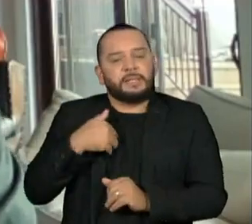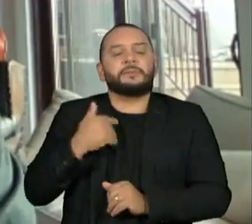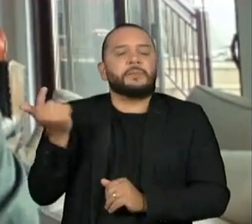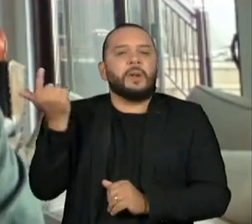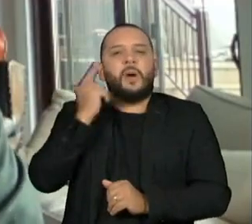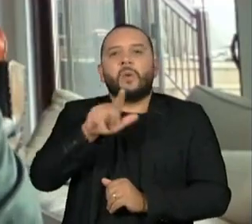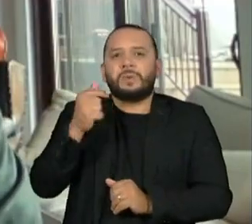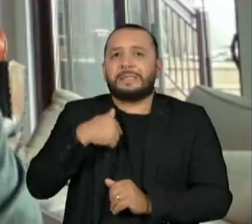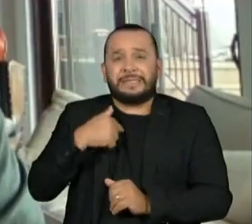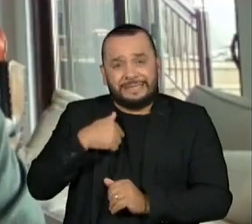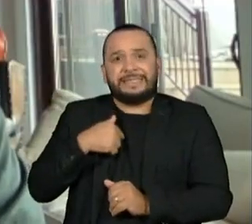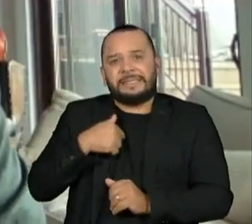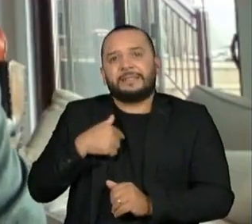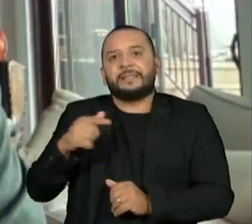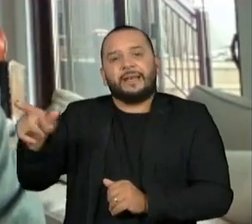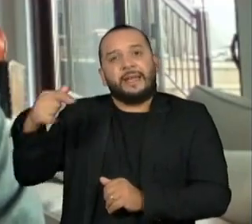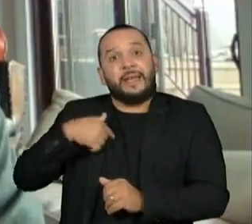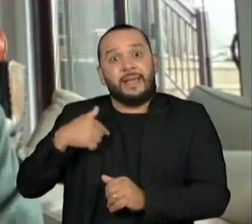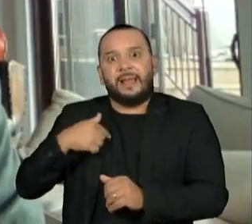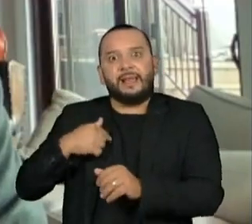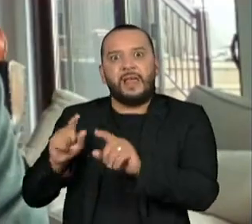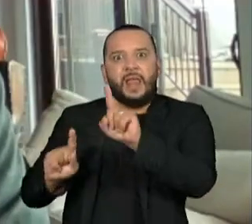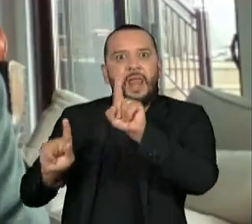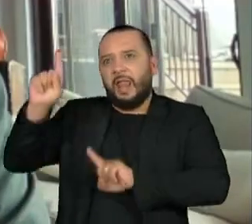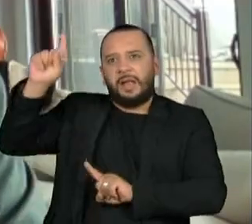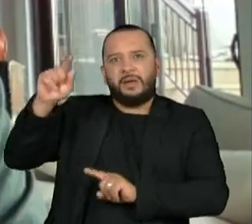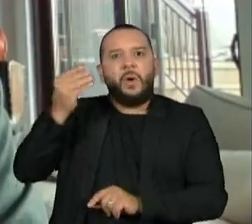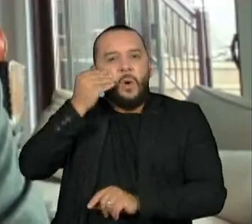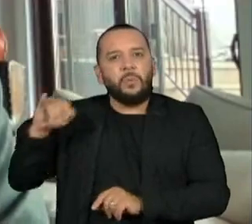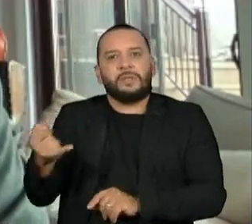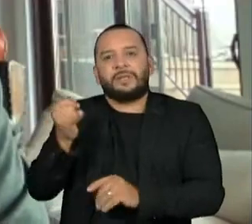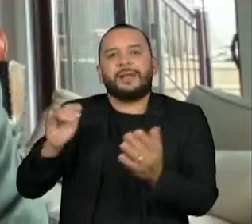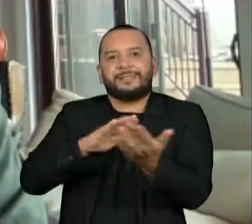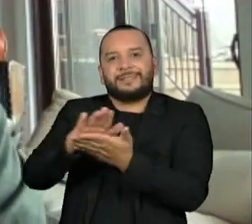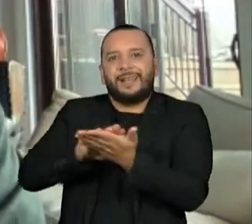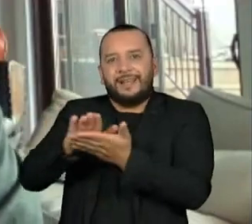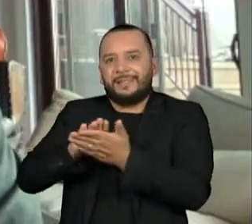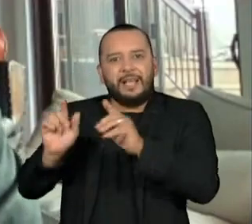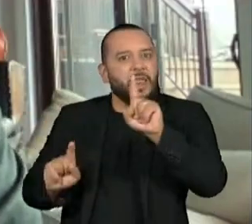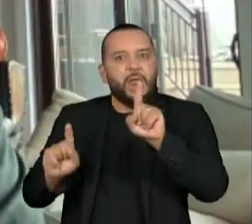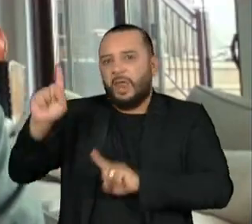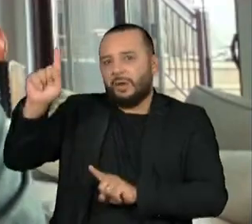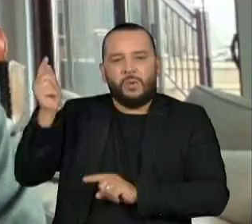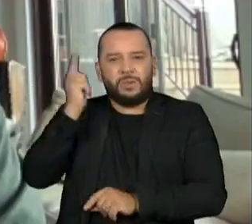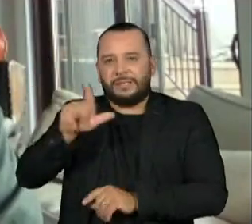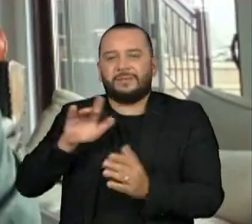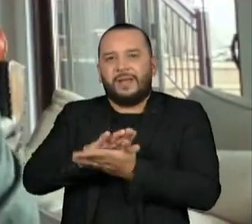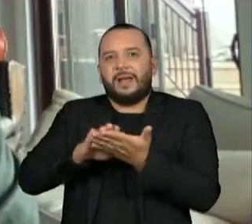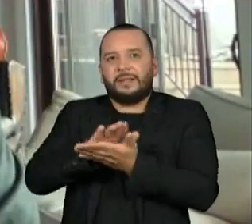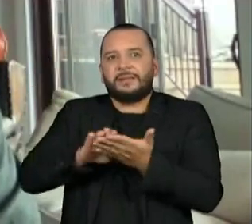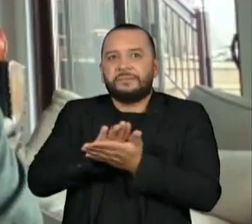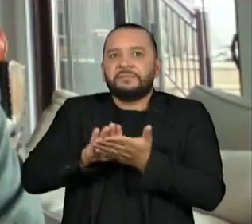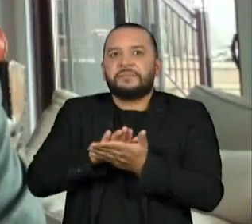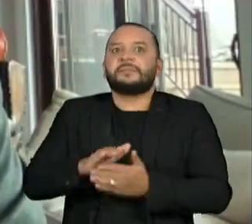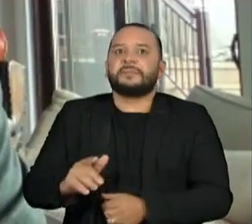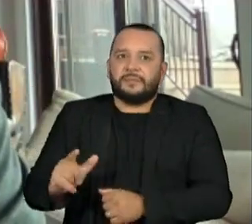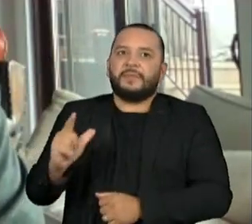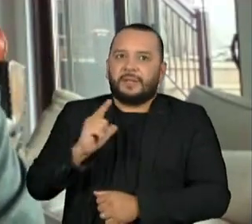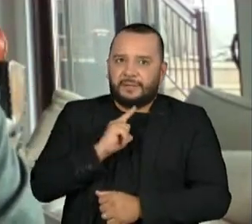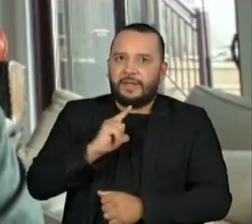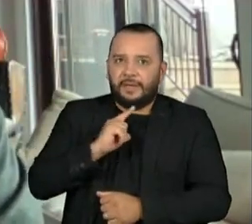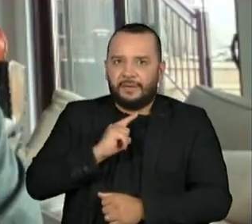Paradoxically, he failed to take advantage of the opportunity presented by the pandemic, was talked out of really